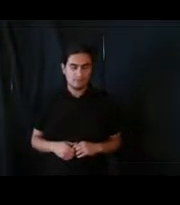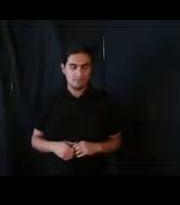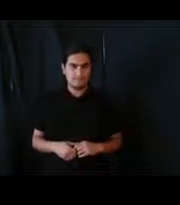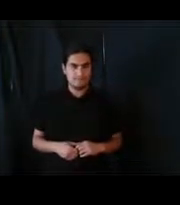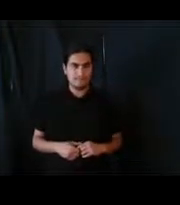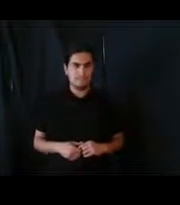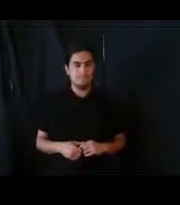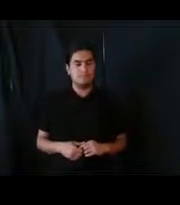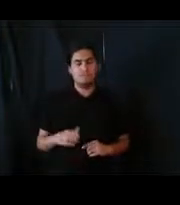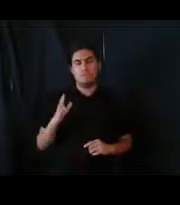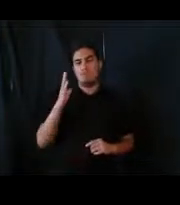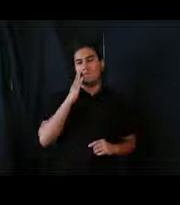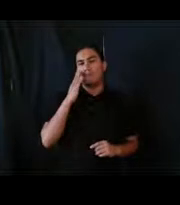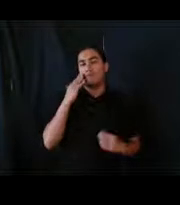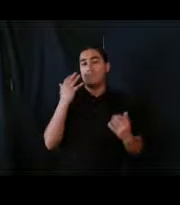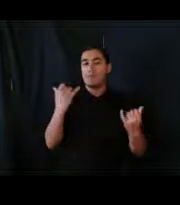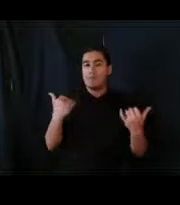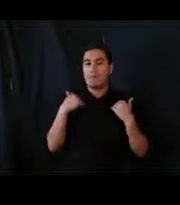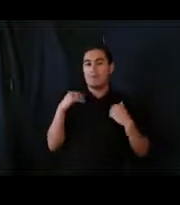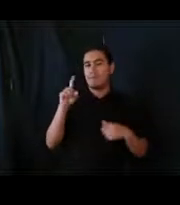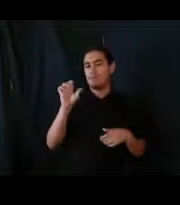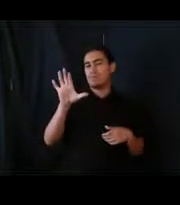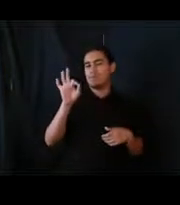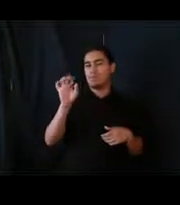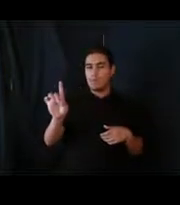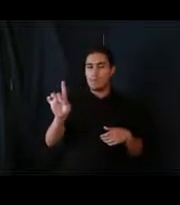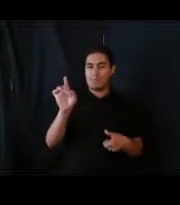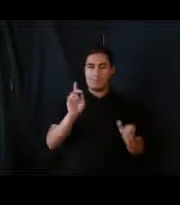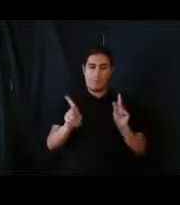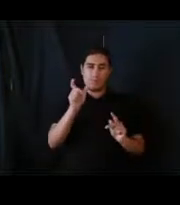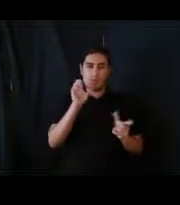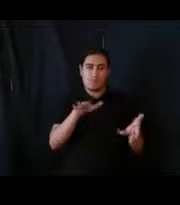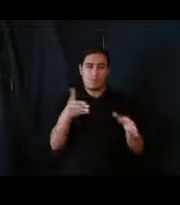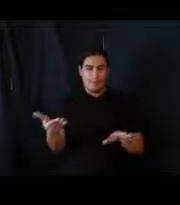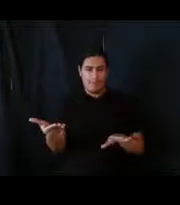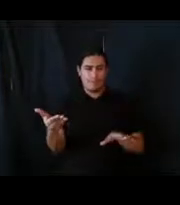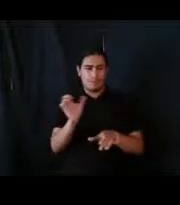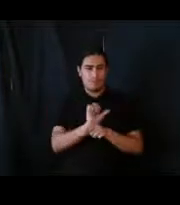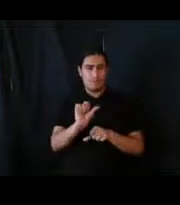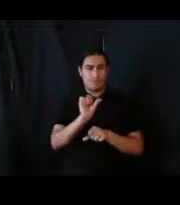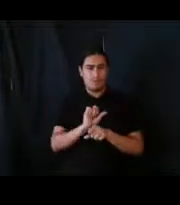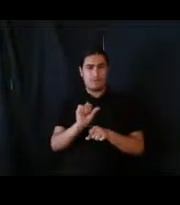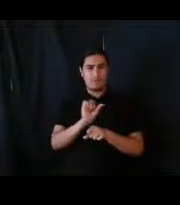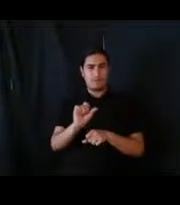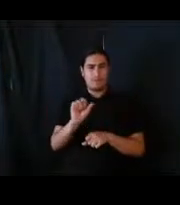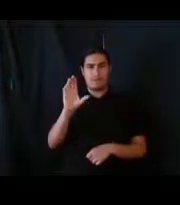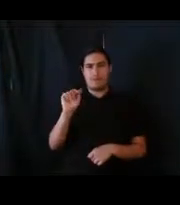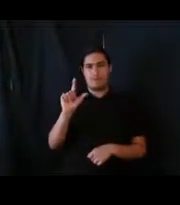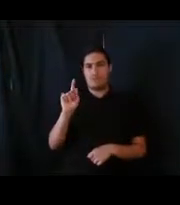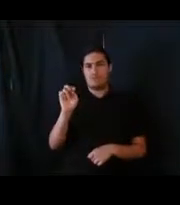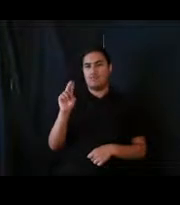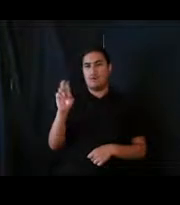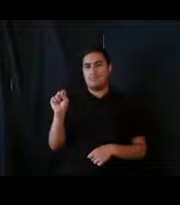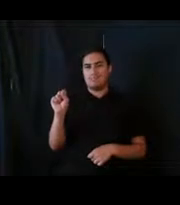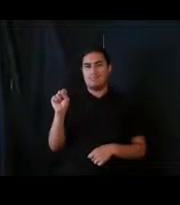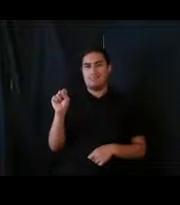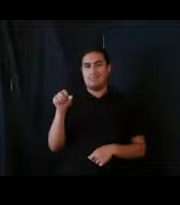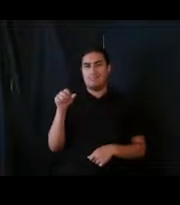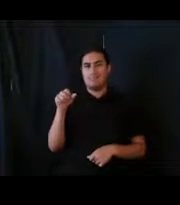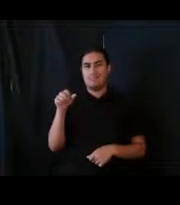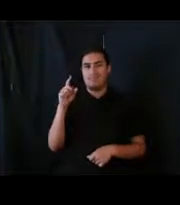you know we we now have 191 people that have died in the line of duty at caltrans over over the course